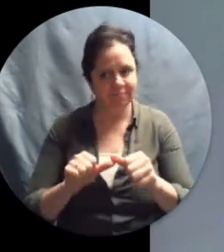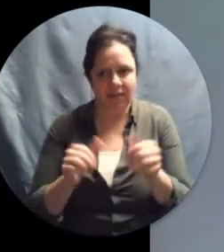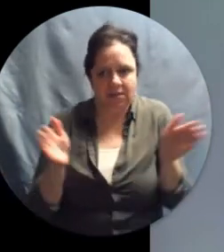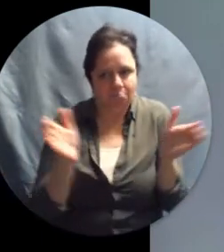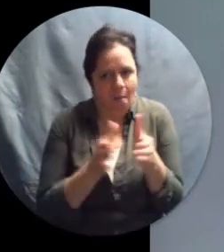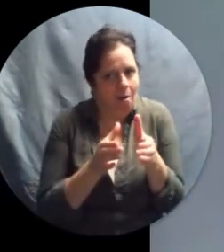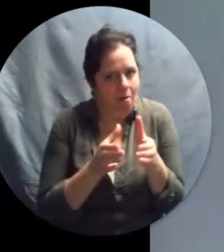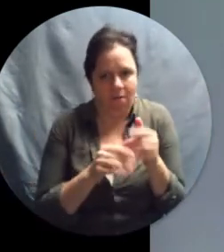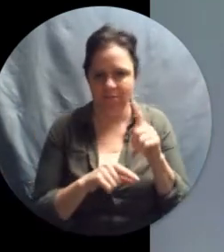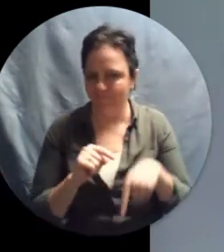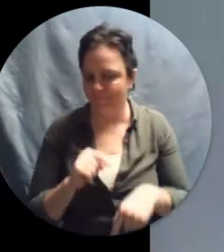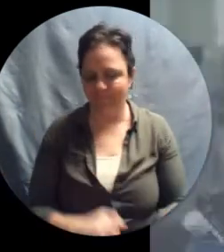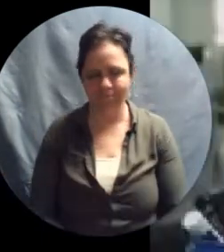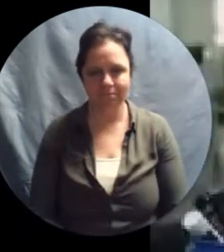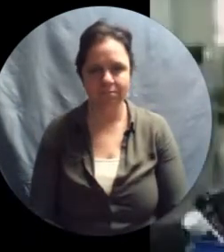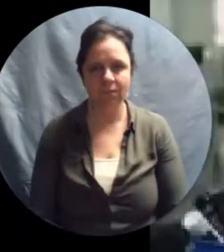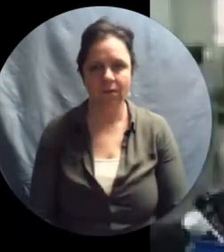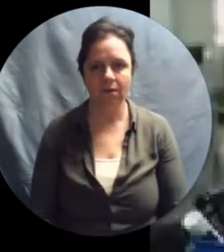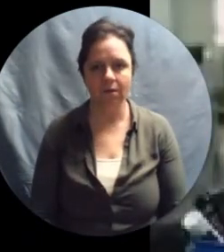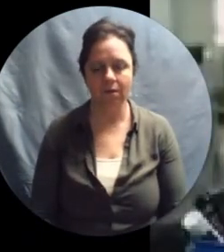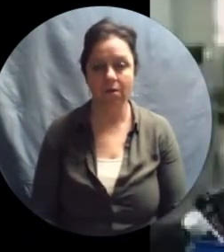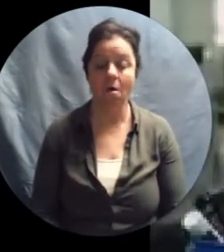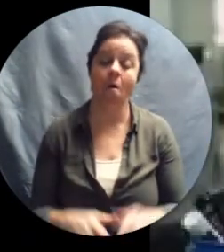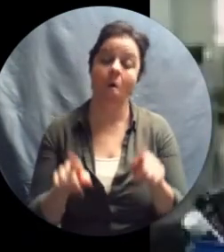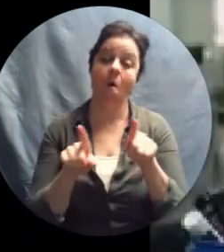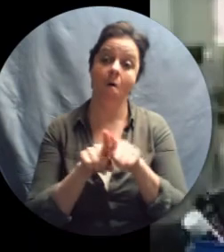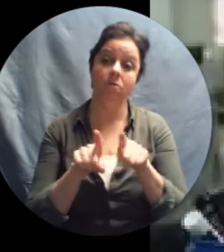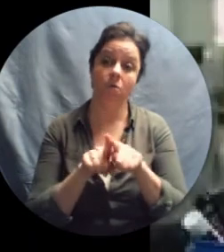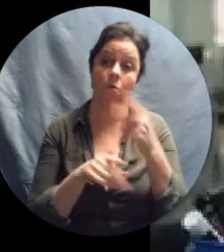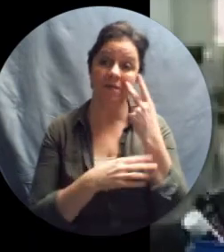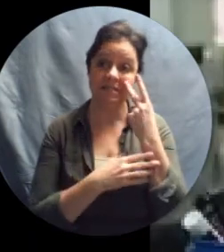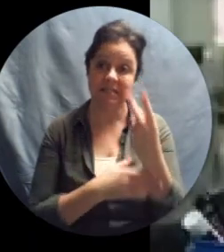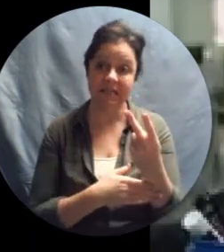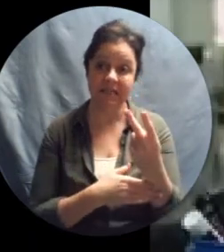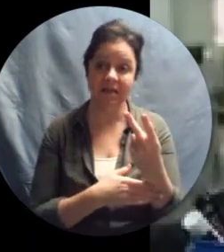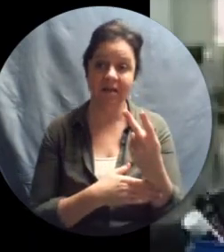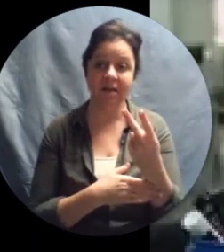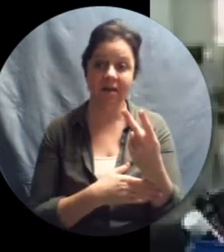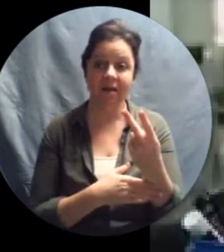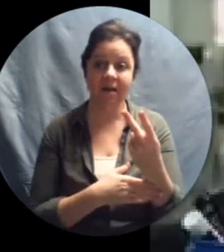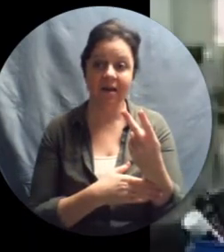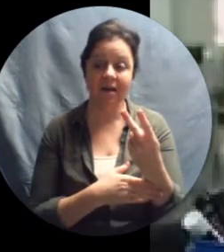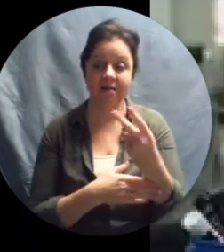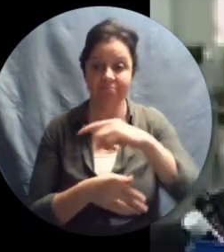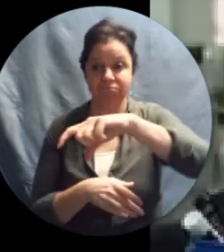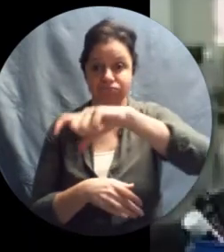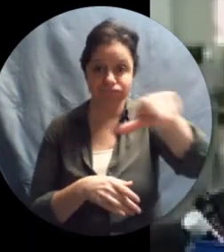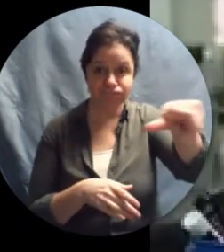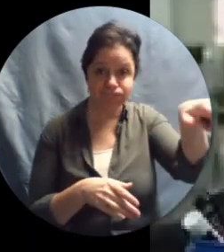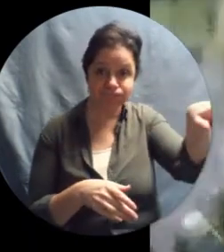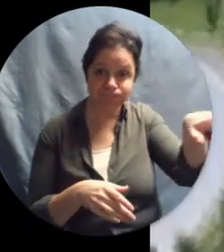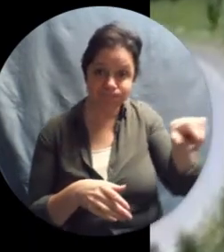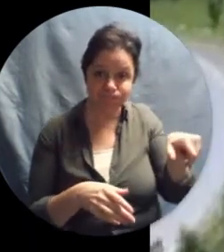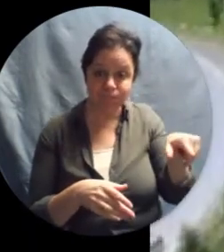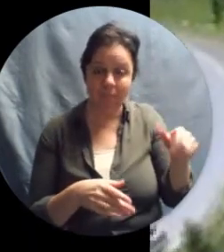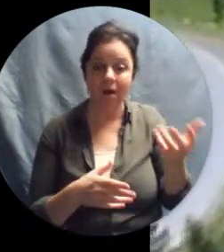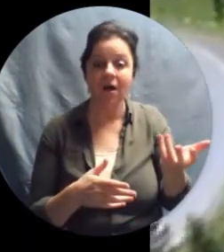populated area. So also another thing you're going to see in these edge effects and in these fragmentation